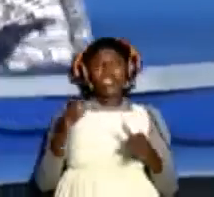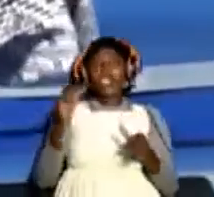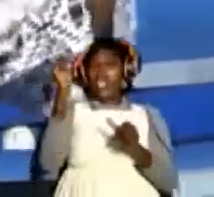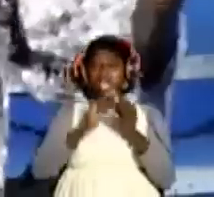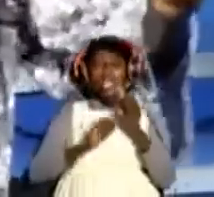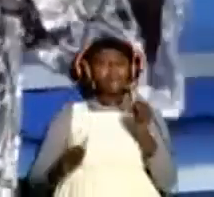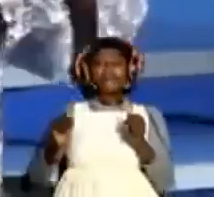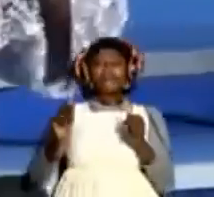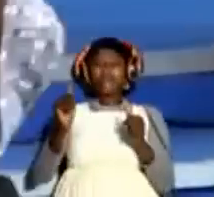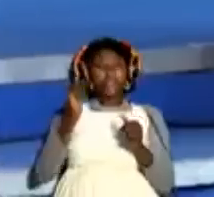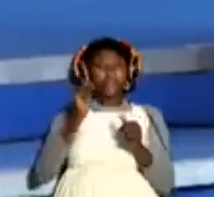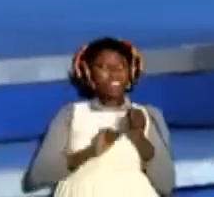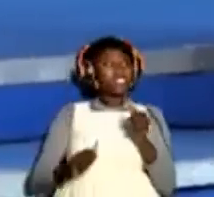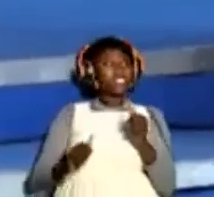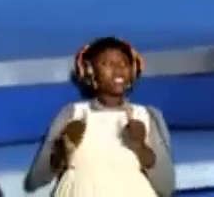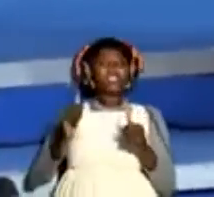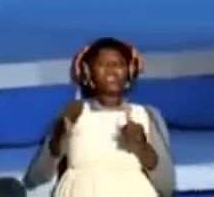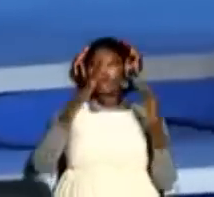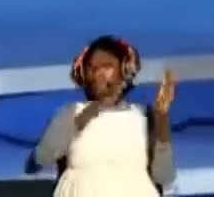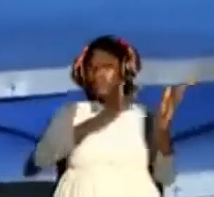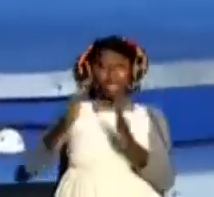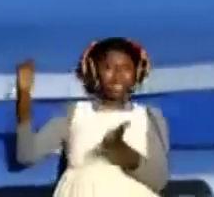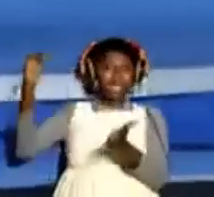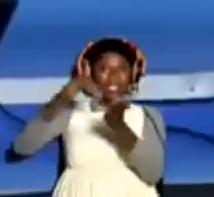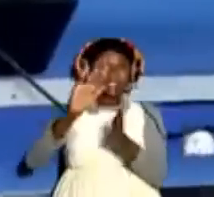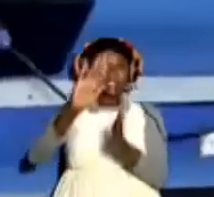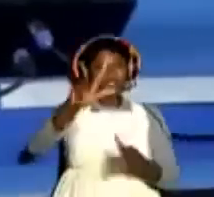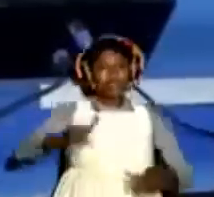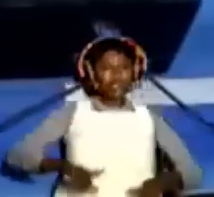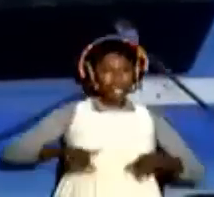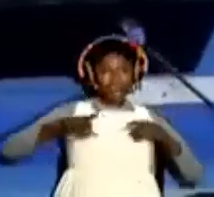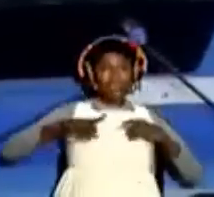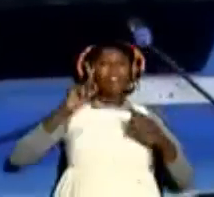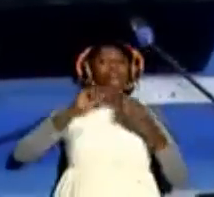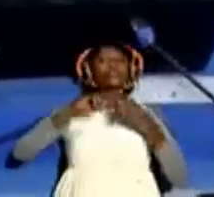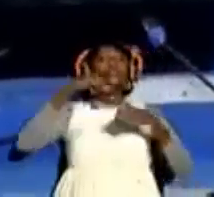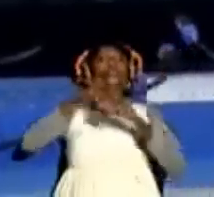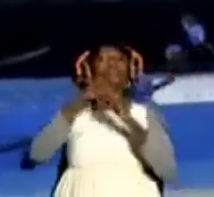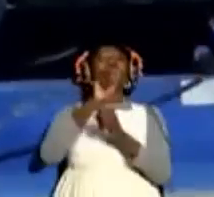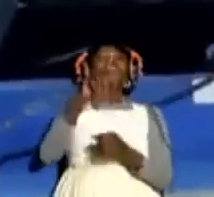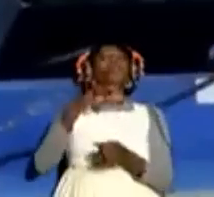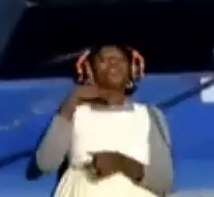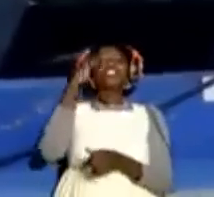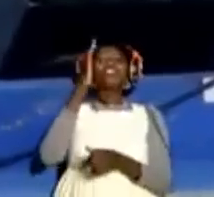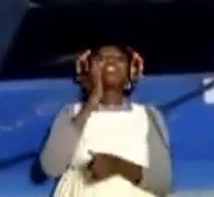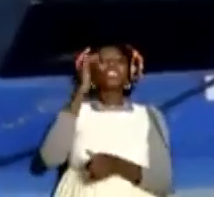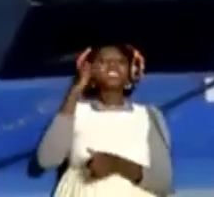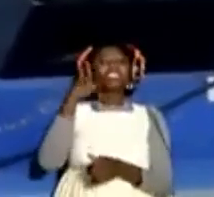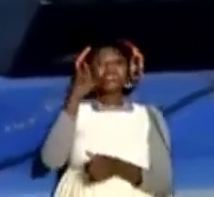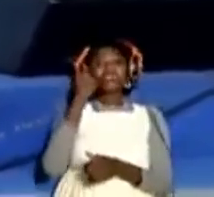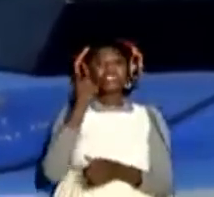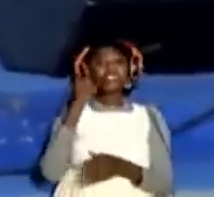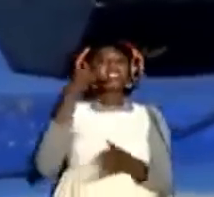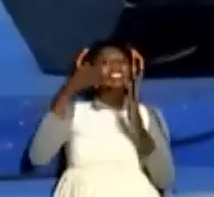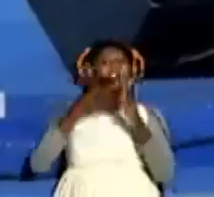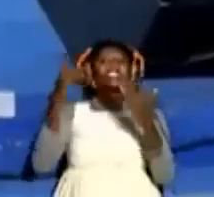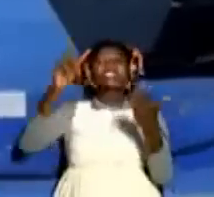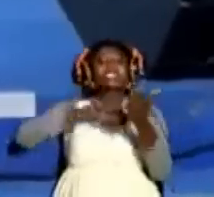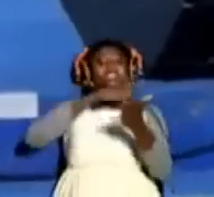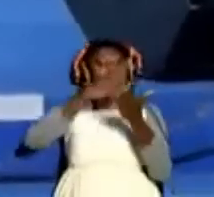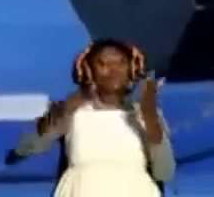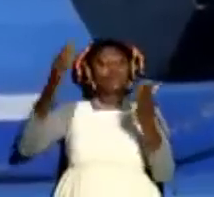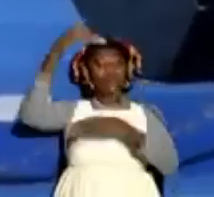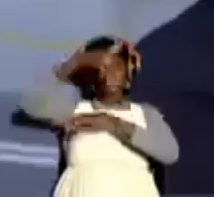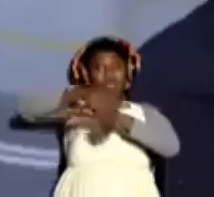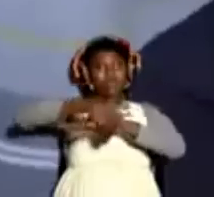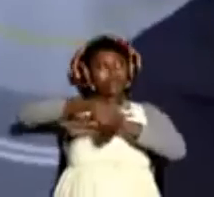Every confederacy called against your life in the name of Jesus to make you a disgrace in the name of Jesus, it is canceled